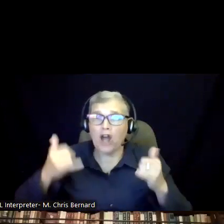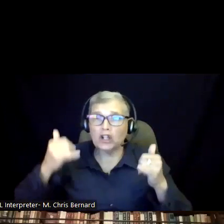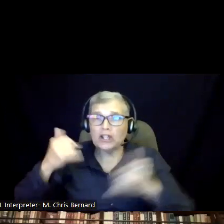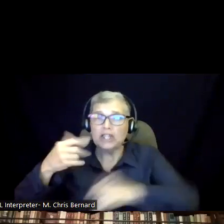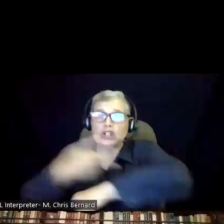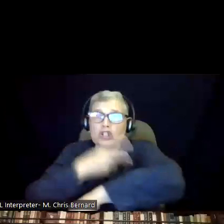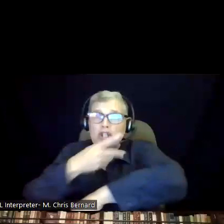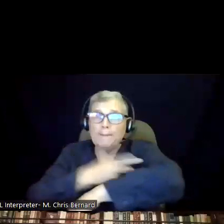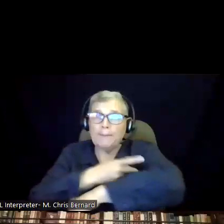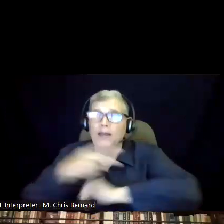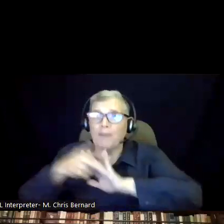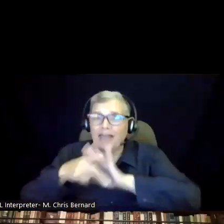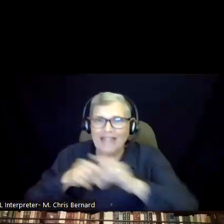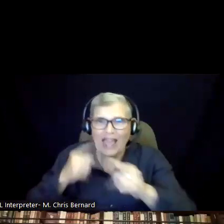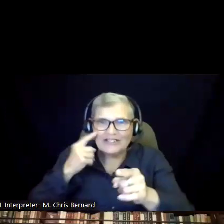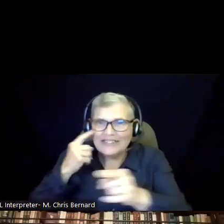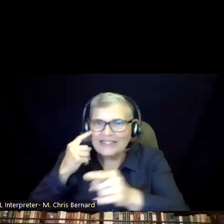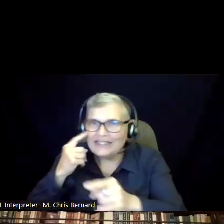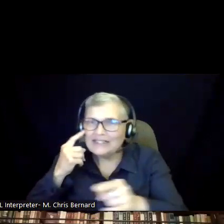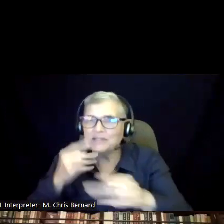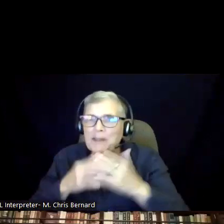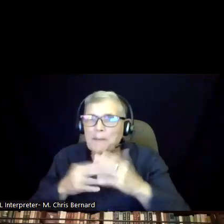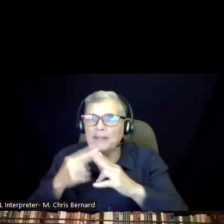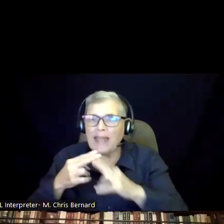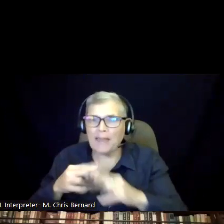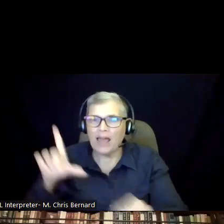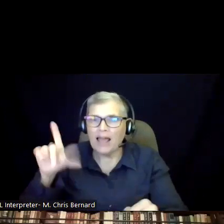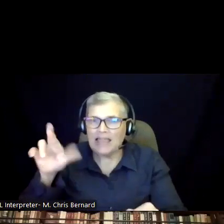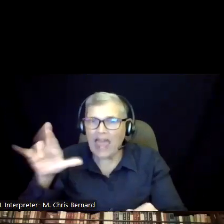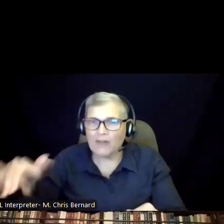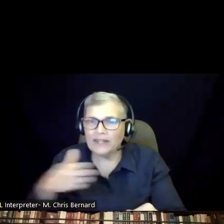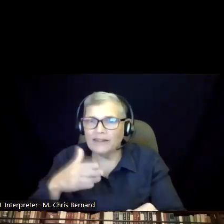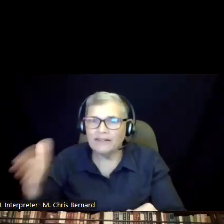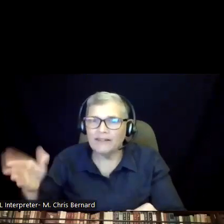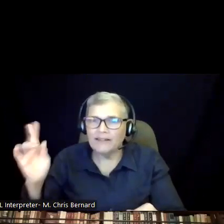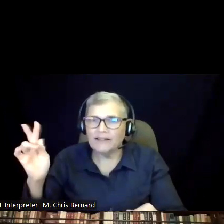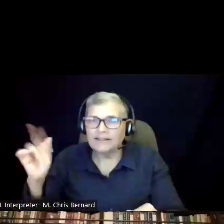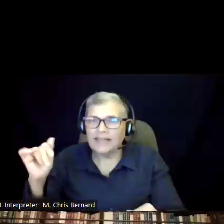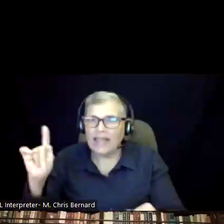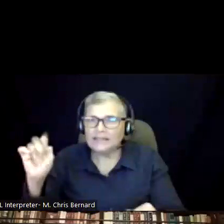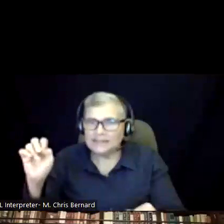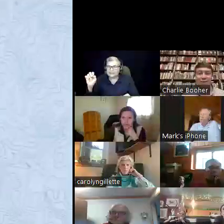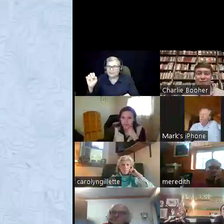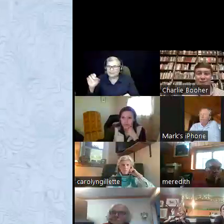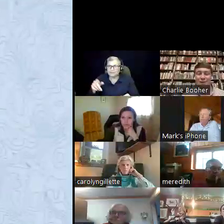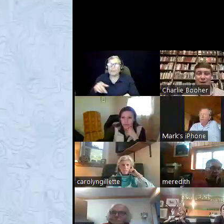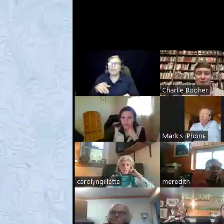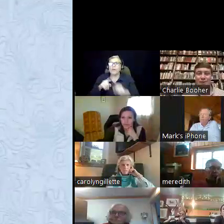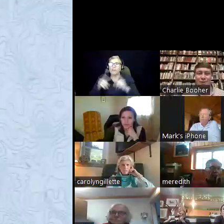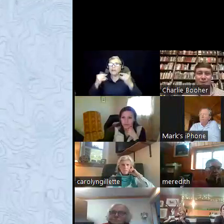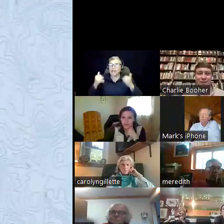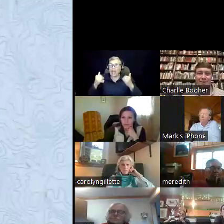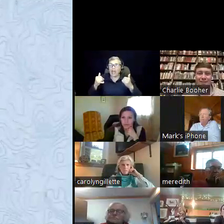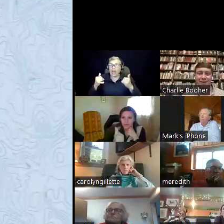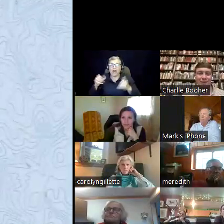joined us, and I'm very glad to see Larry and Kate on here. With that, Sarah, I'll turn it right back